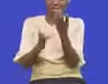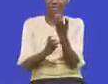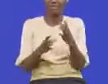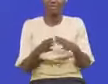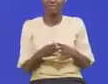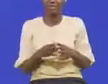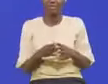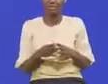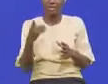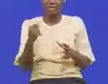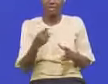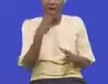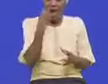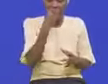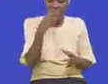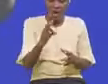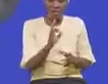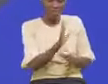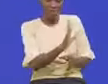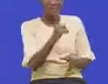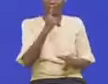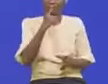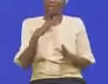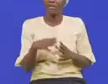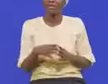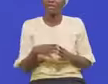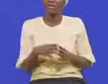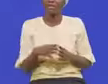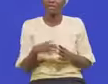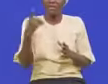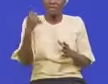owowo. Nu yo do ago cho pe nu me.